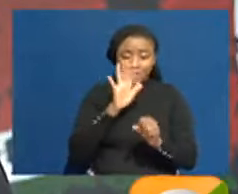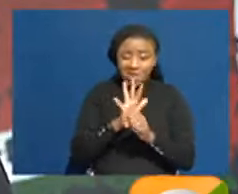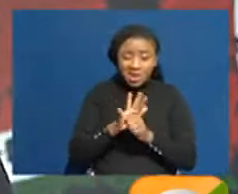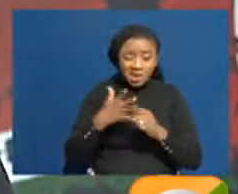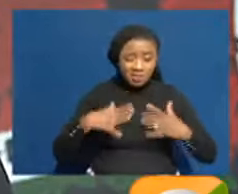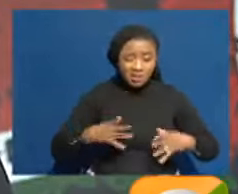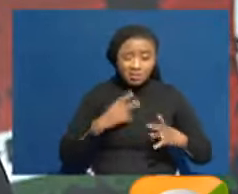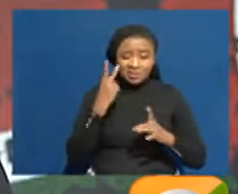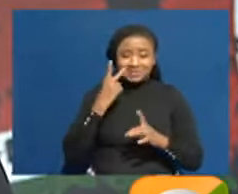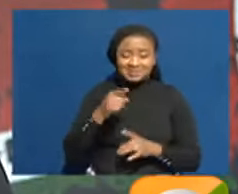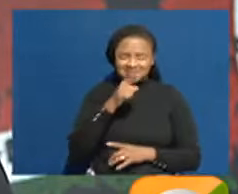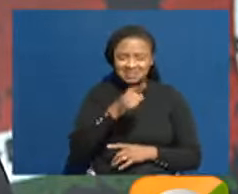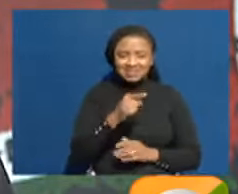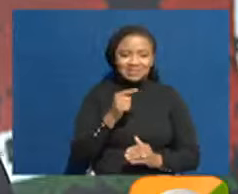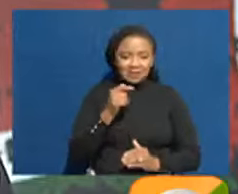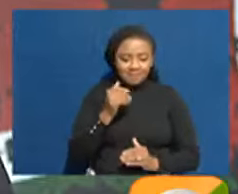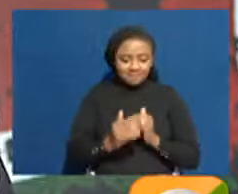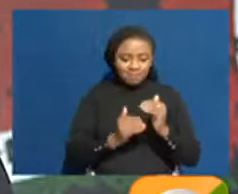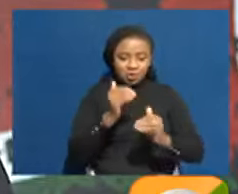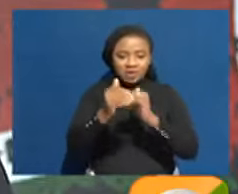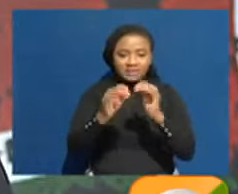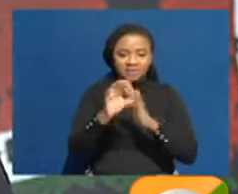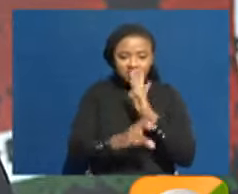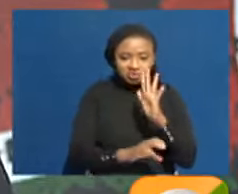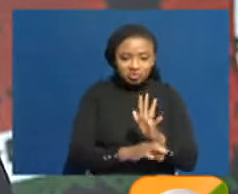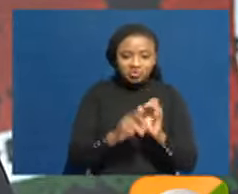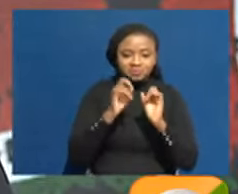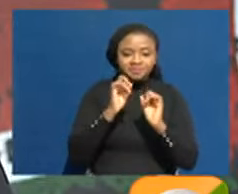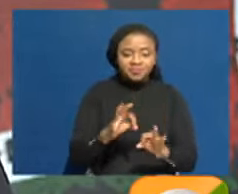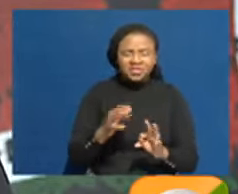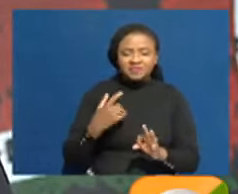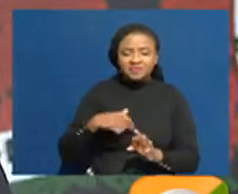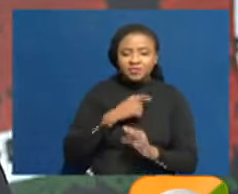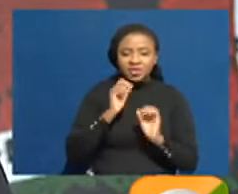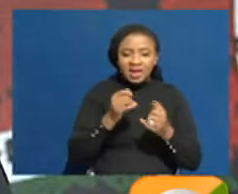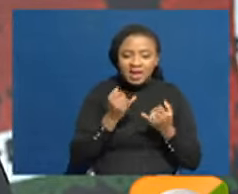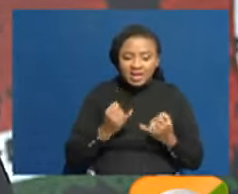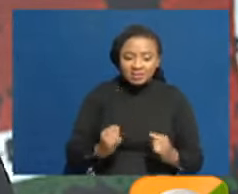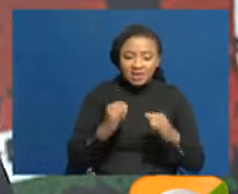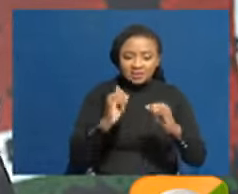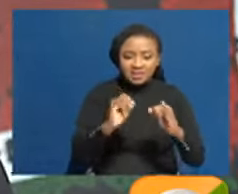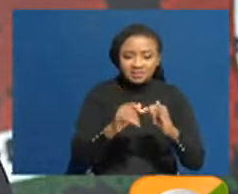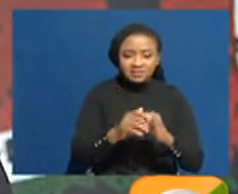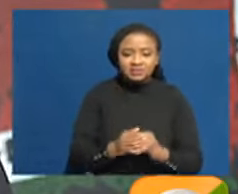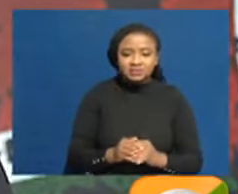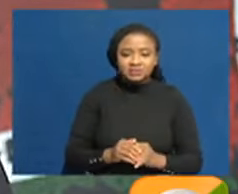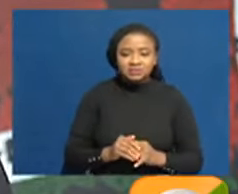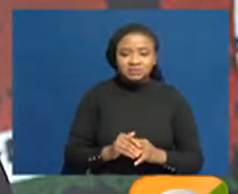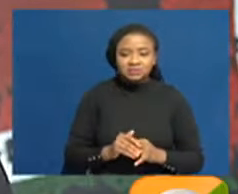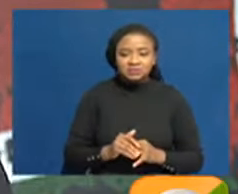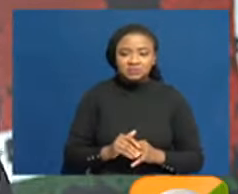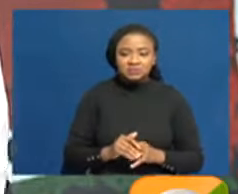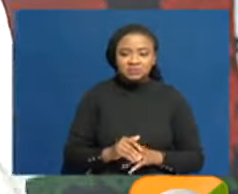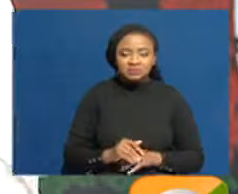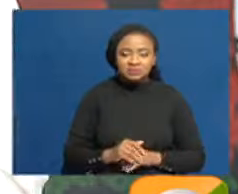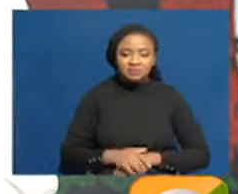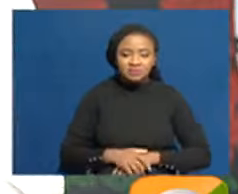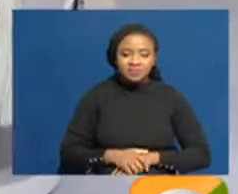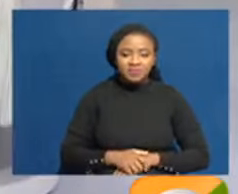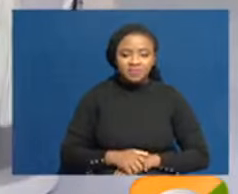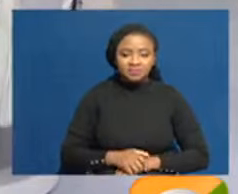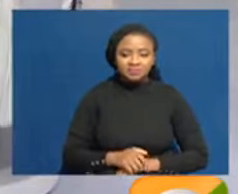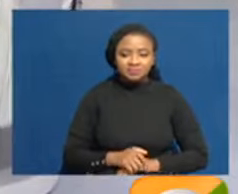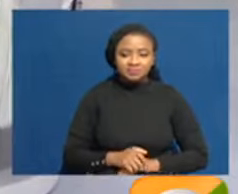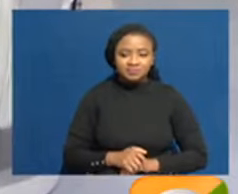excellent constitution, as a progressive constitution. What we should be pushing for is to implement it, not to amend it. Absolutely. Fantastic. Mm-hmm. Senior